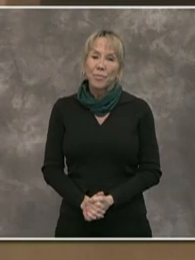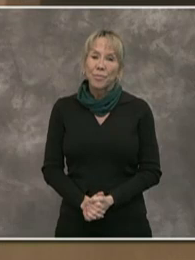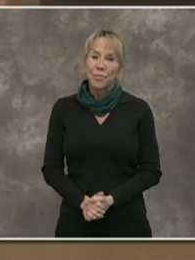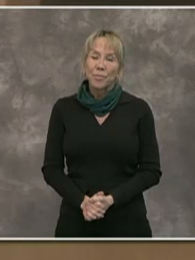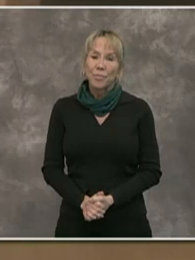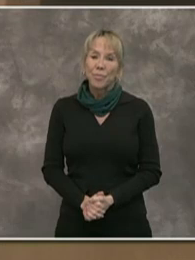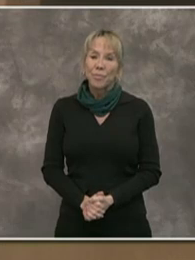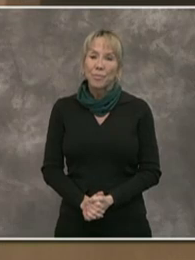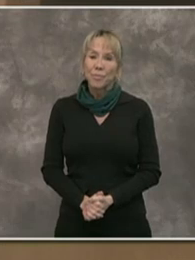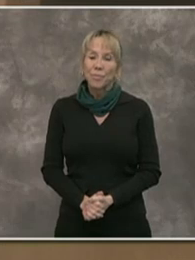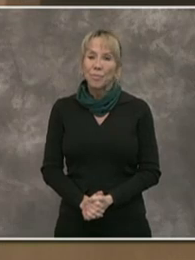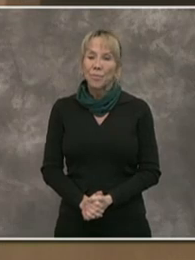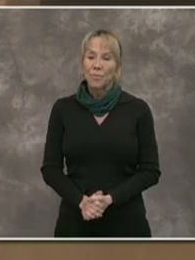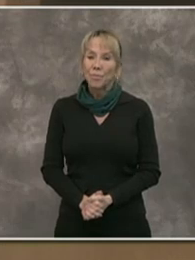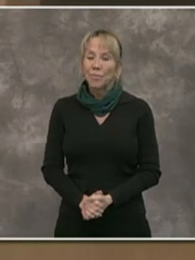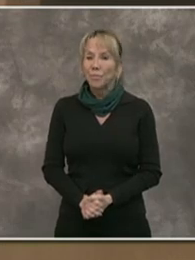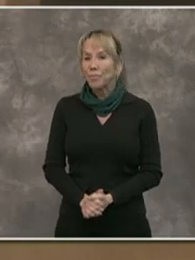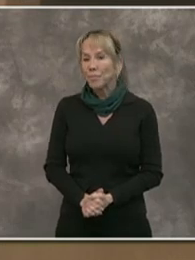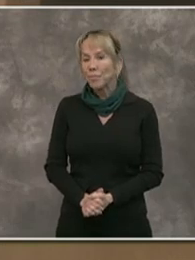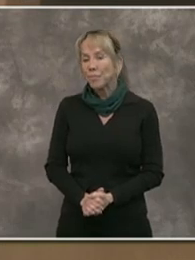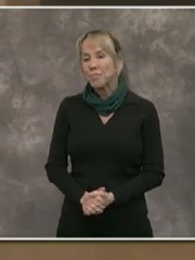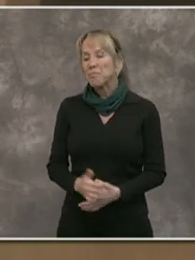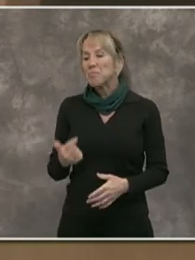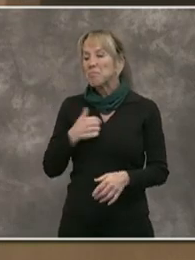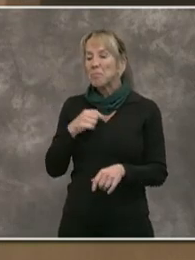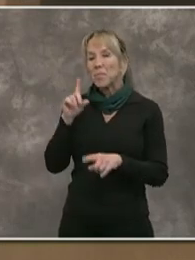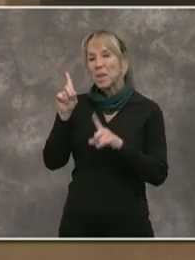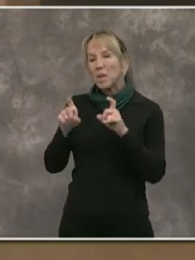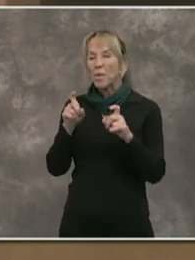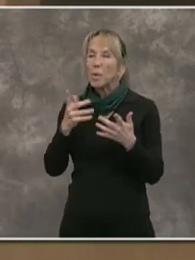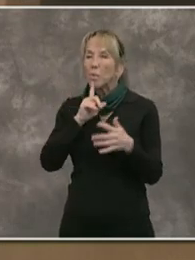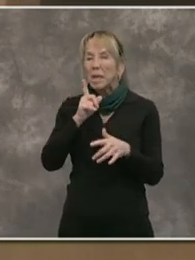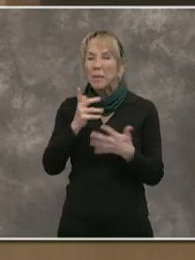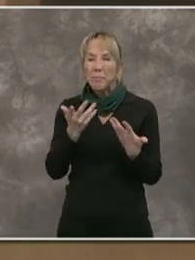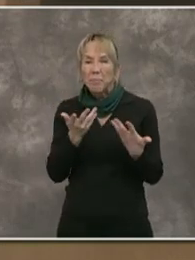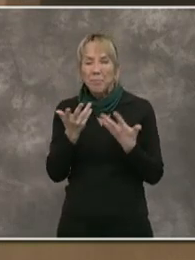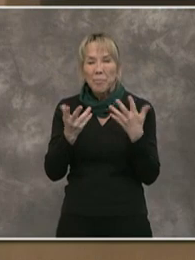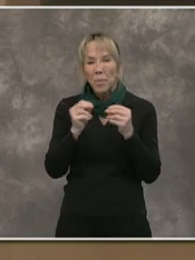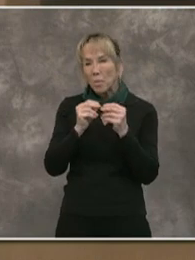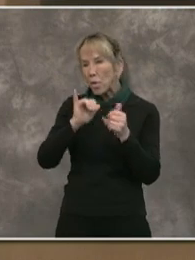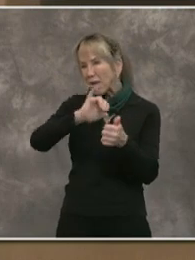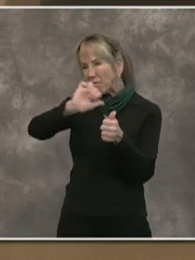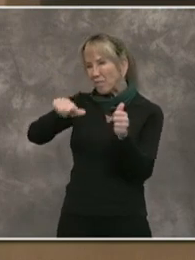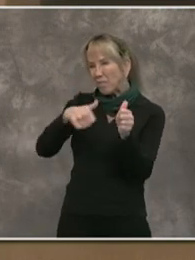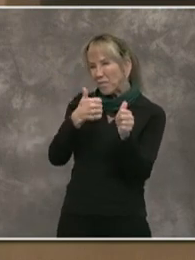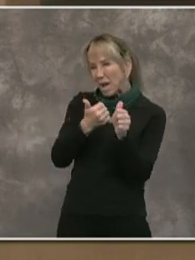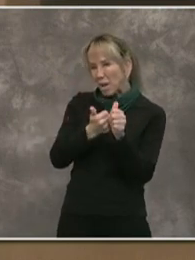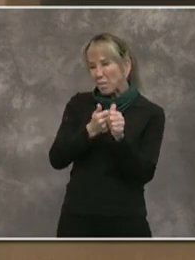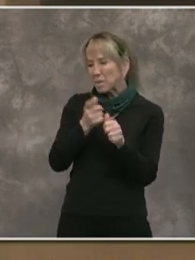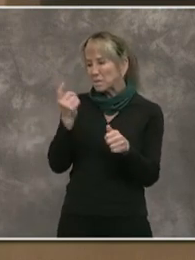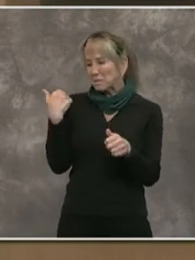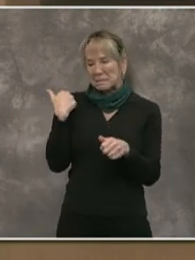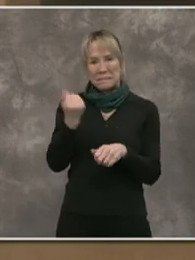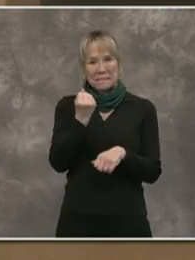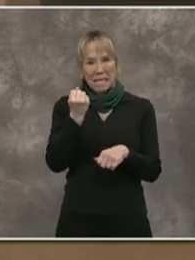Hi, this is Hunter Sowards, and I just had a question. It was more of a follow-up to something that was announced, I believe, on